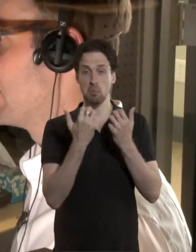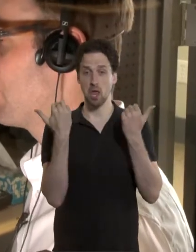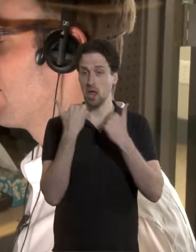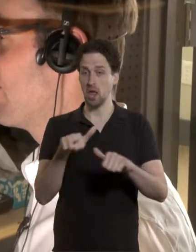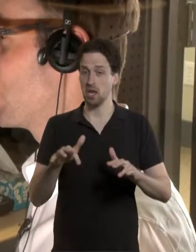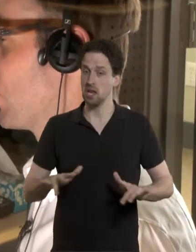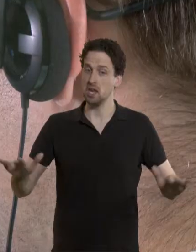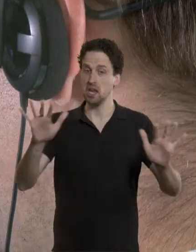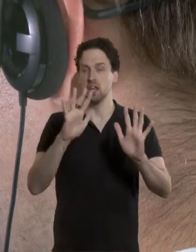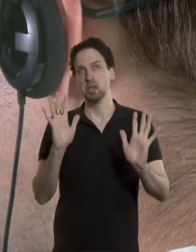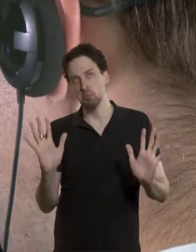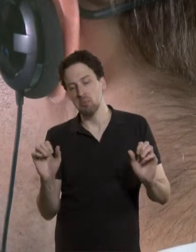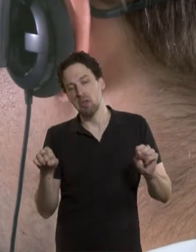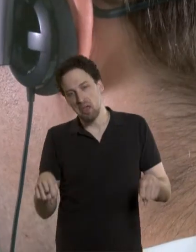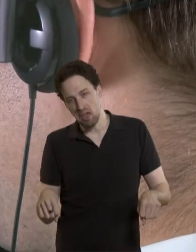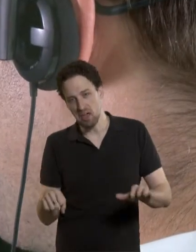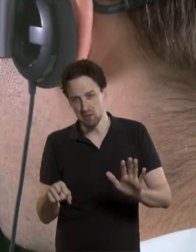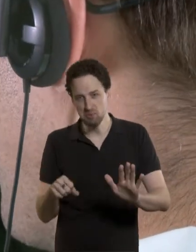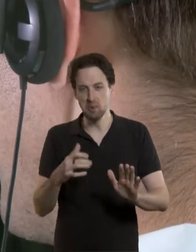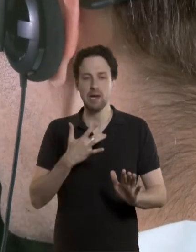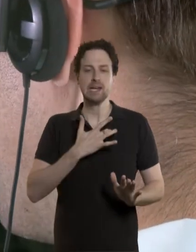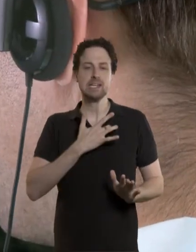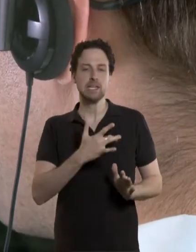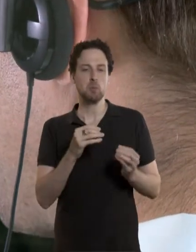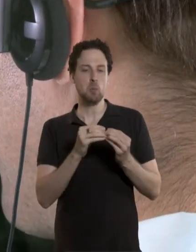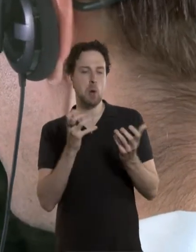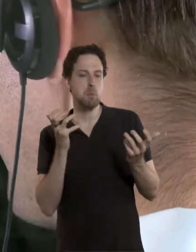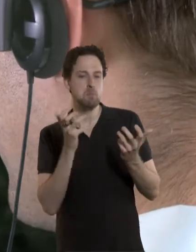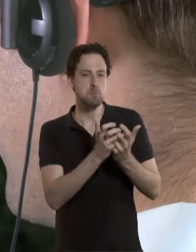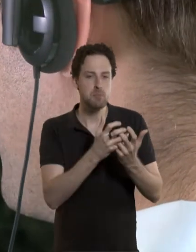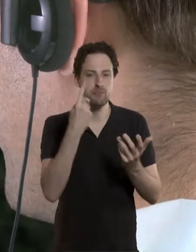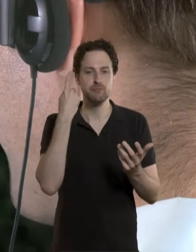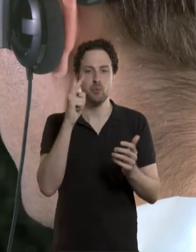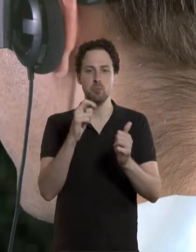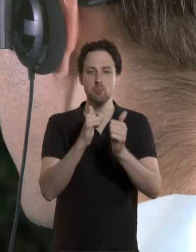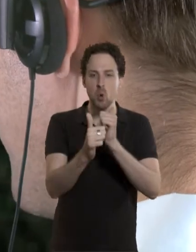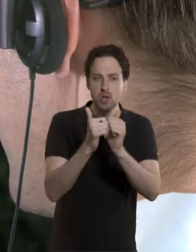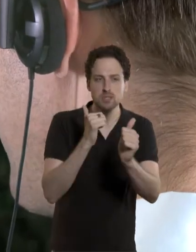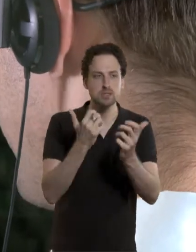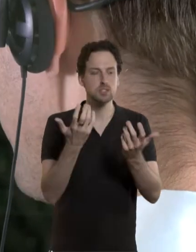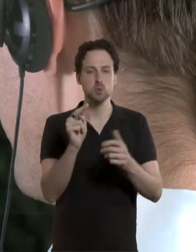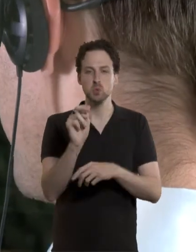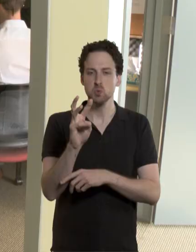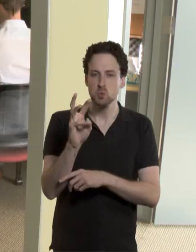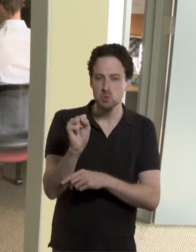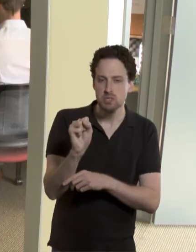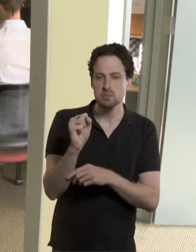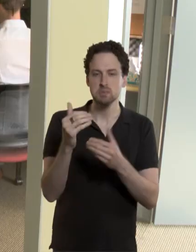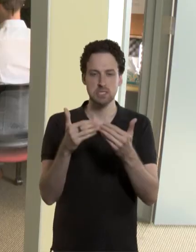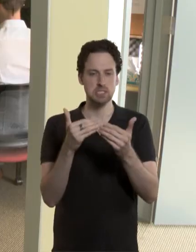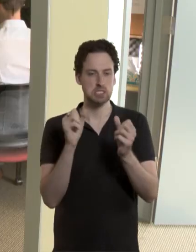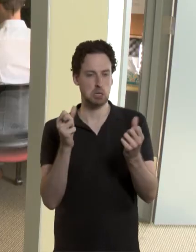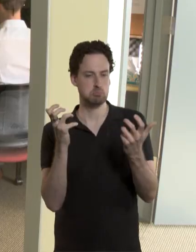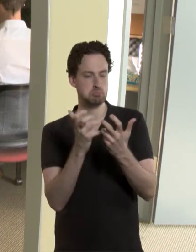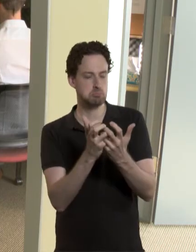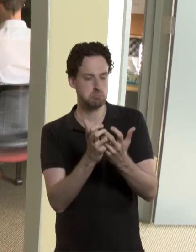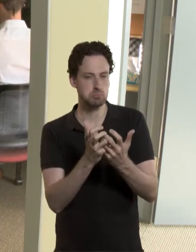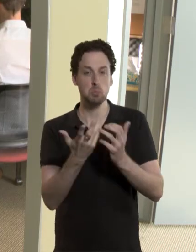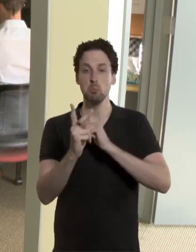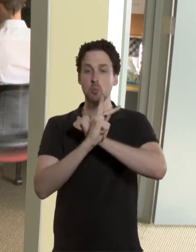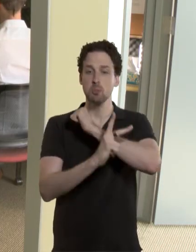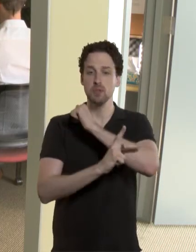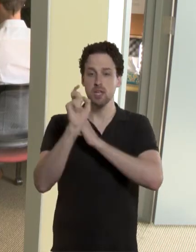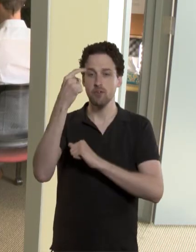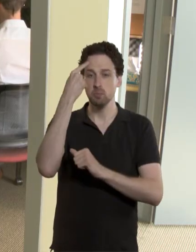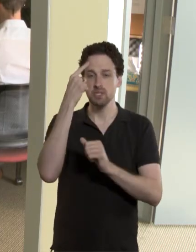of programming. However, there are certain types of programming that voice writing is more suited to, live sports being one,